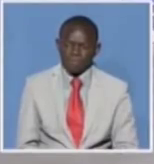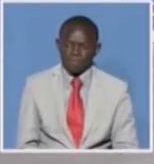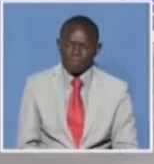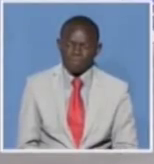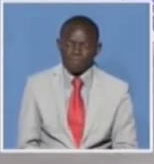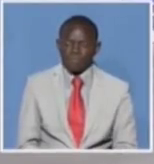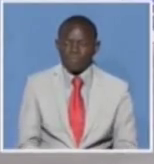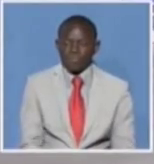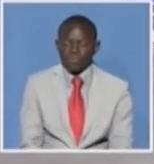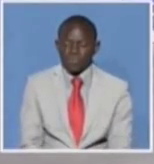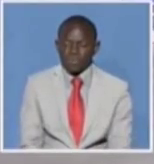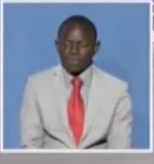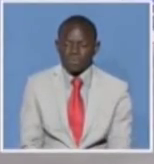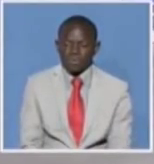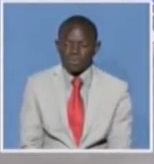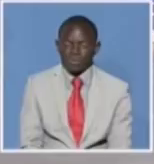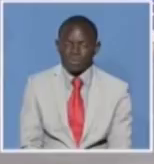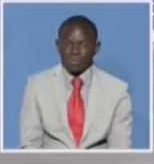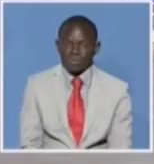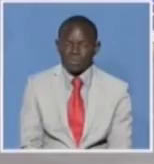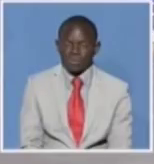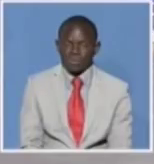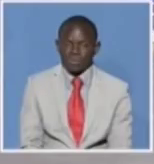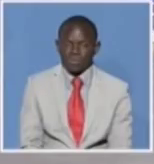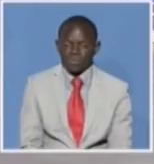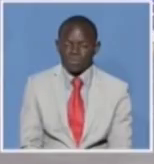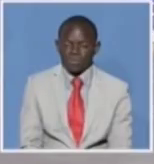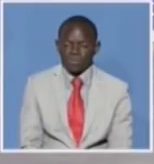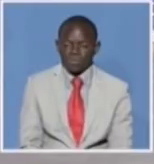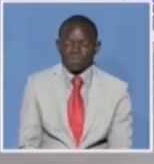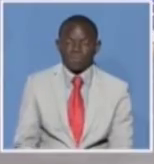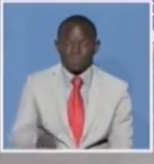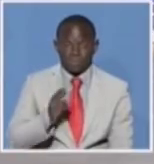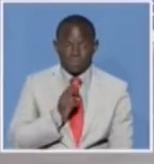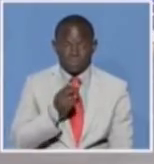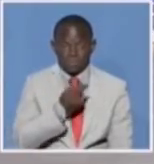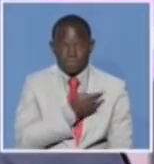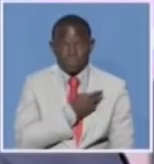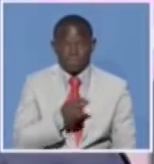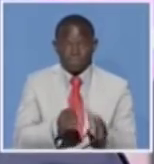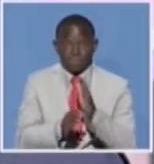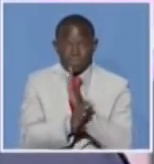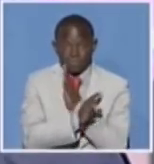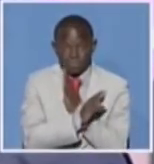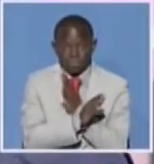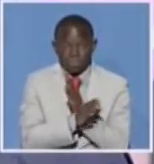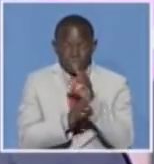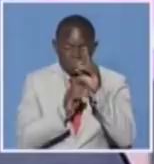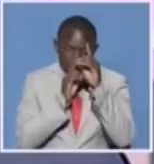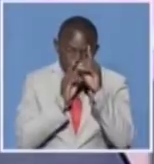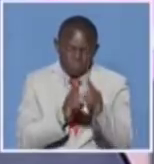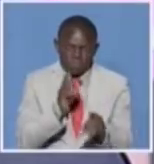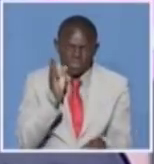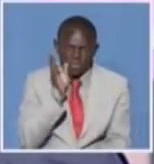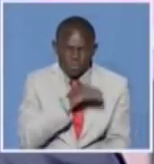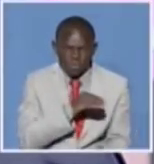as a country, we decided that we should teach our learners from grade 1 to